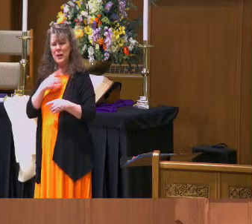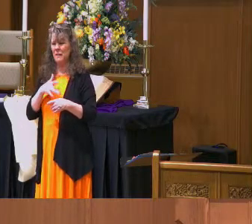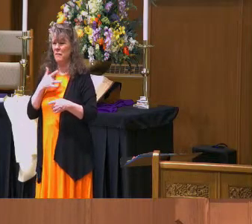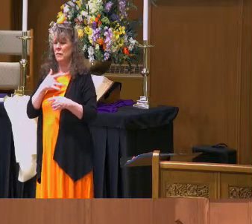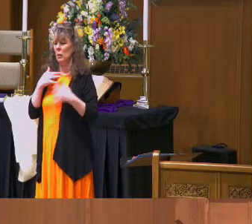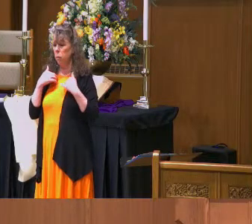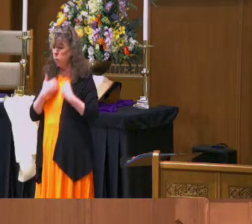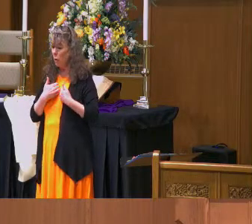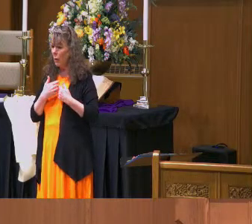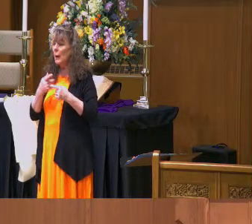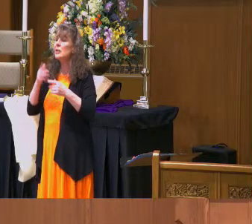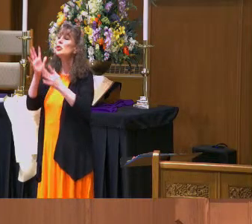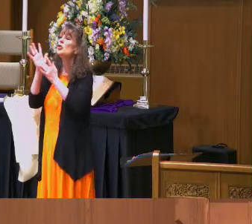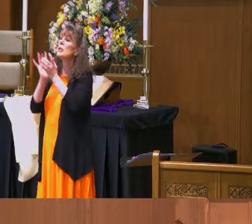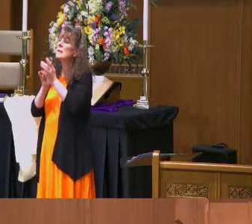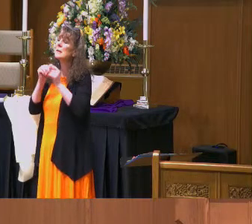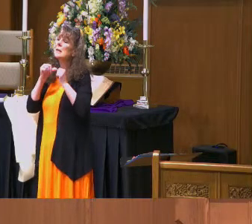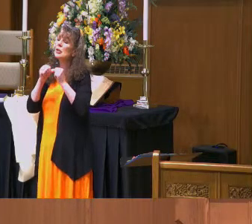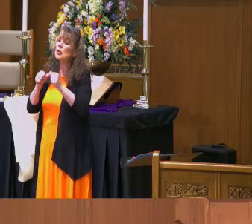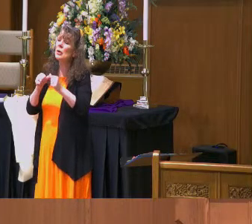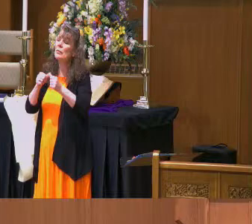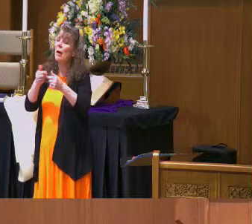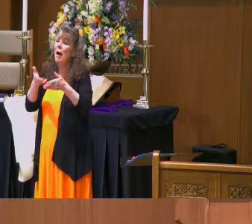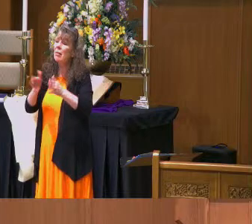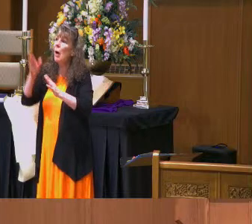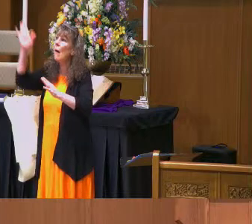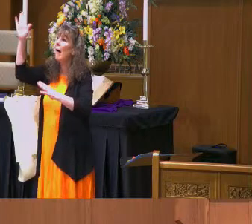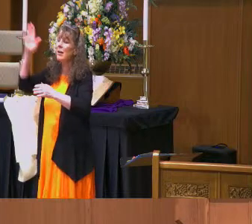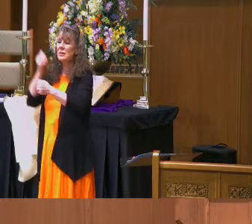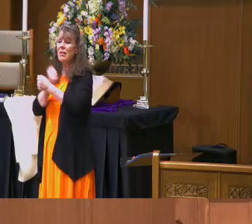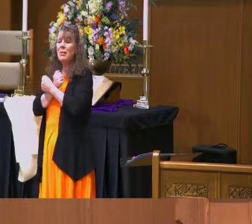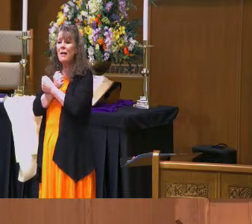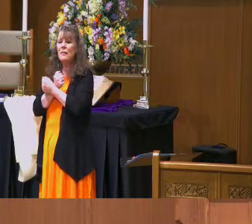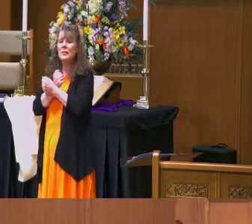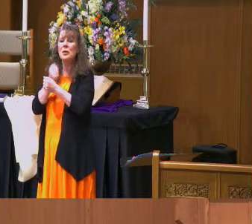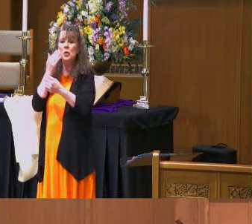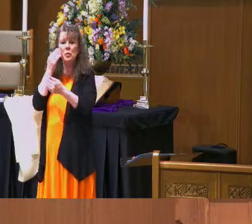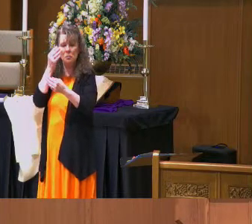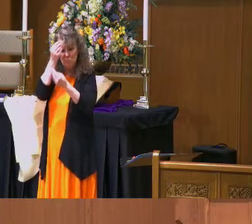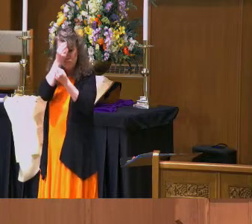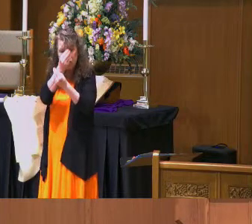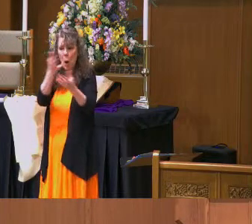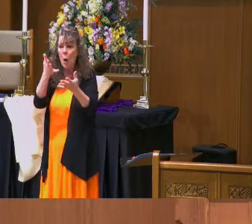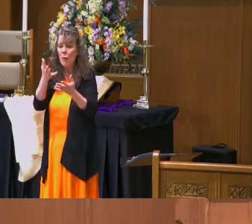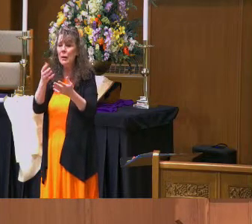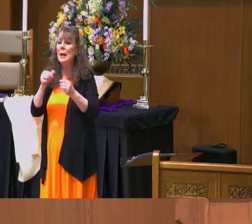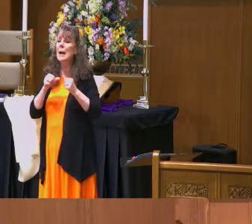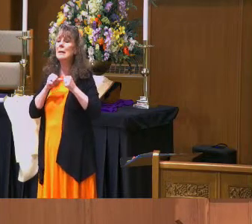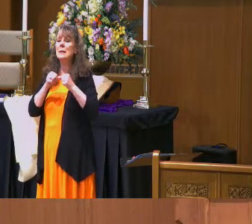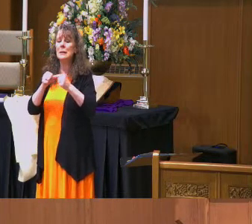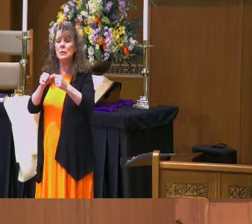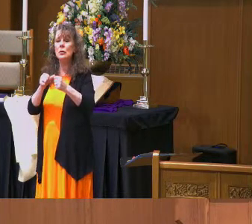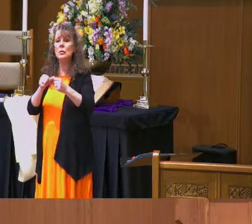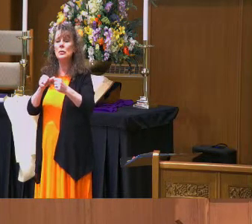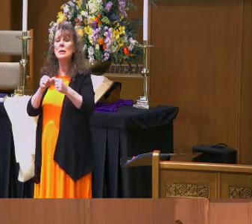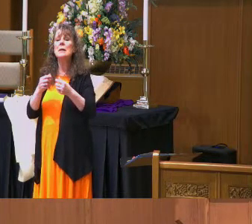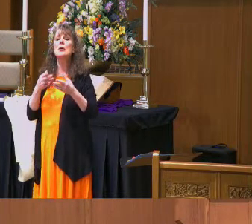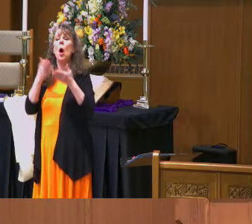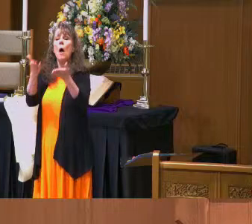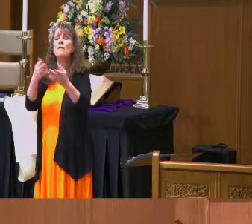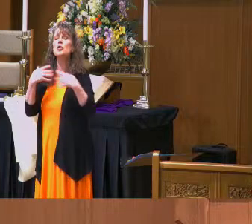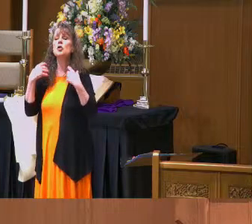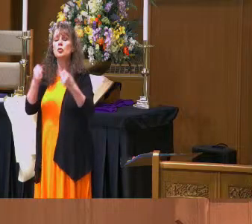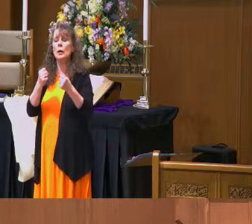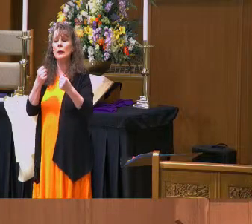of God known to us, and in so doing, he strengthens our faith to continue onward. So pick